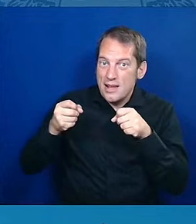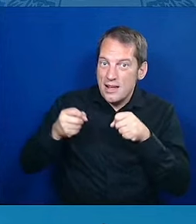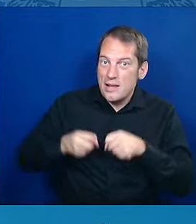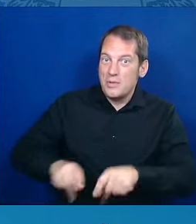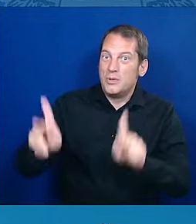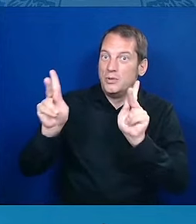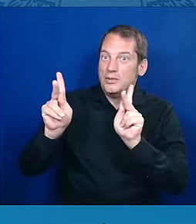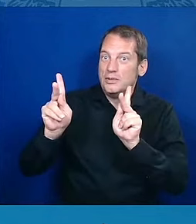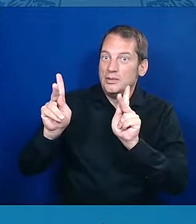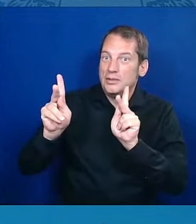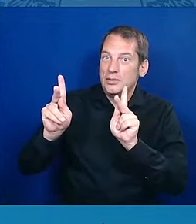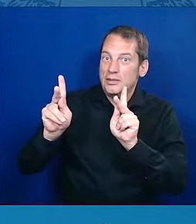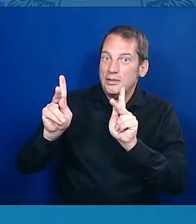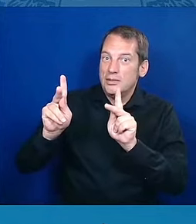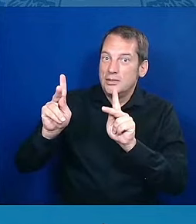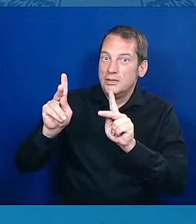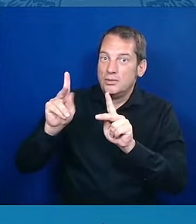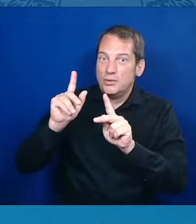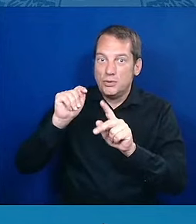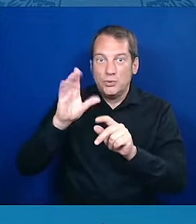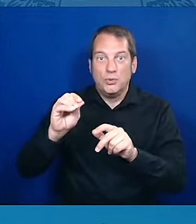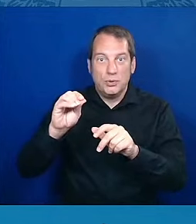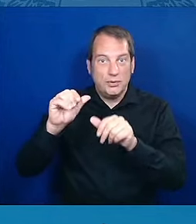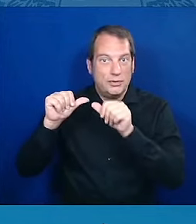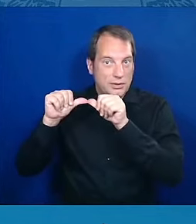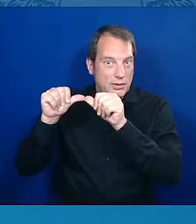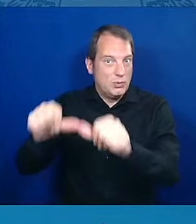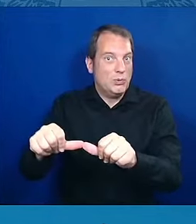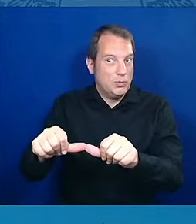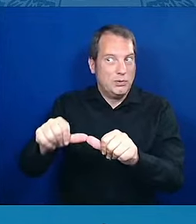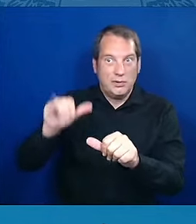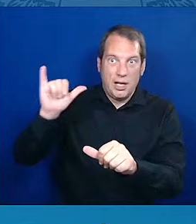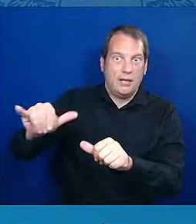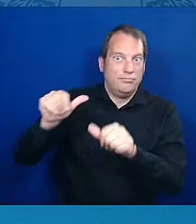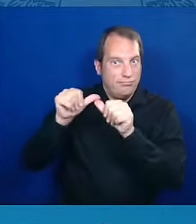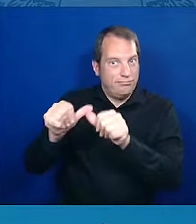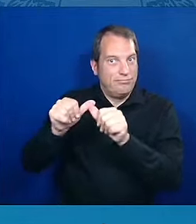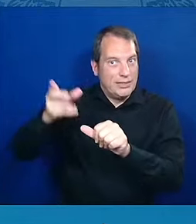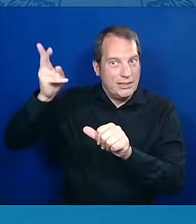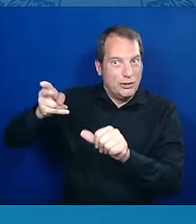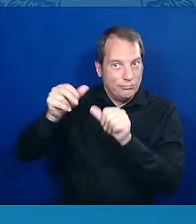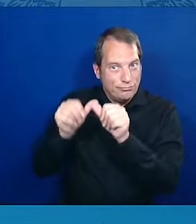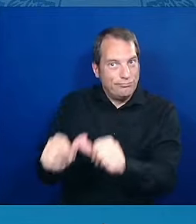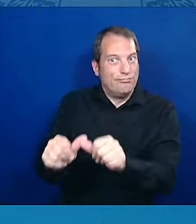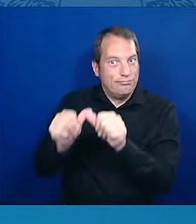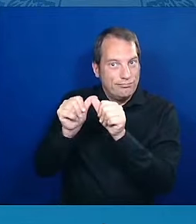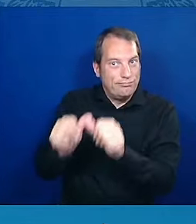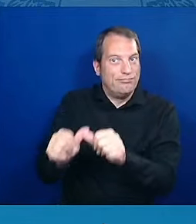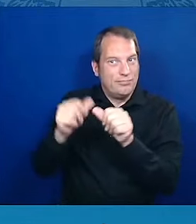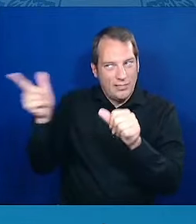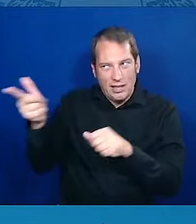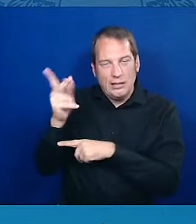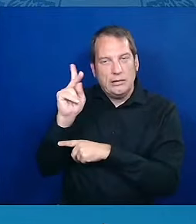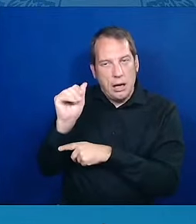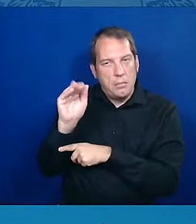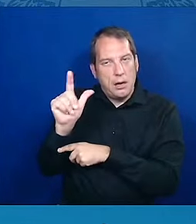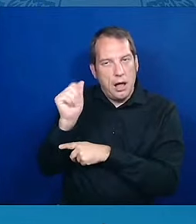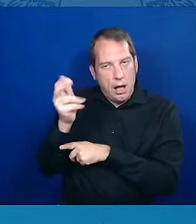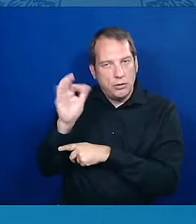our freedoms, to make our own decisions about our own bodies,